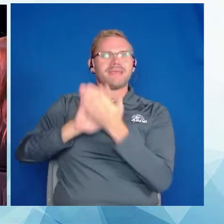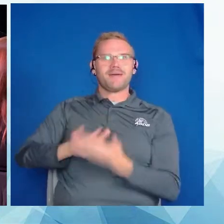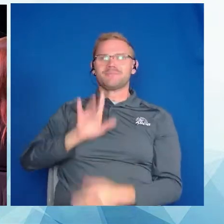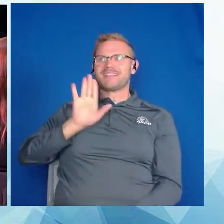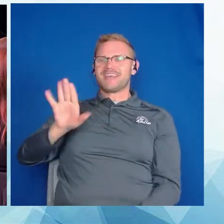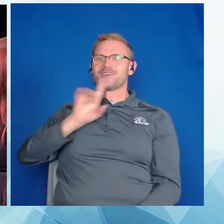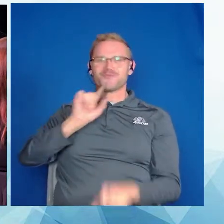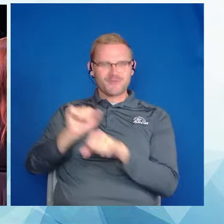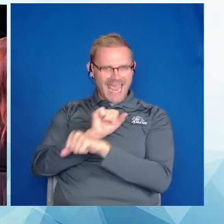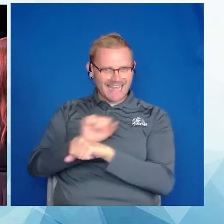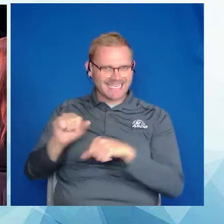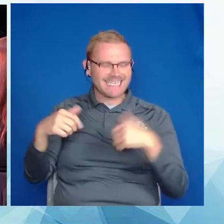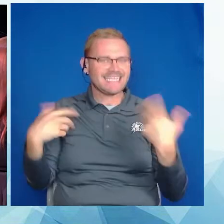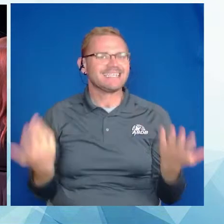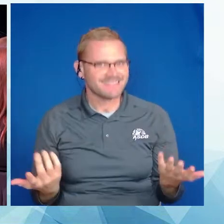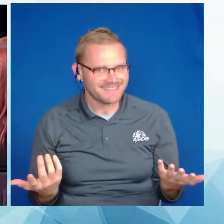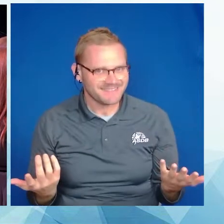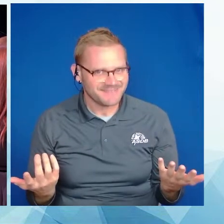reality.